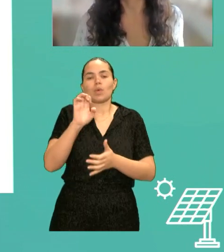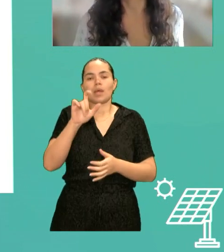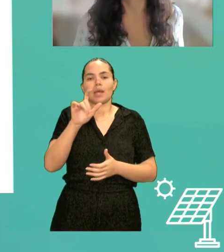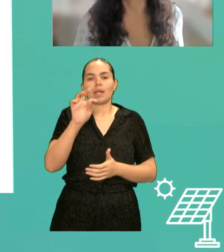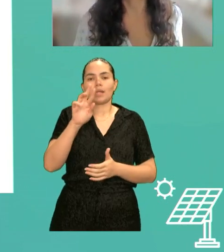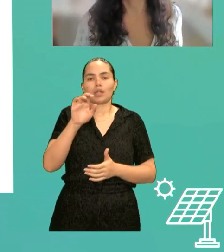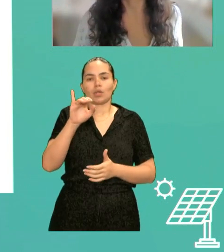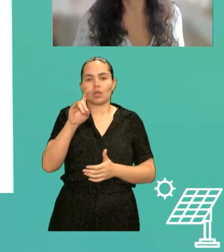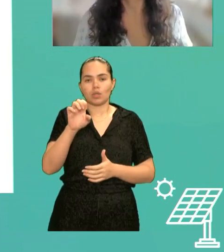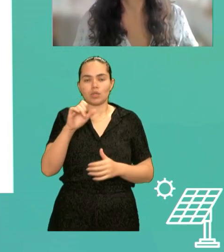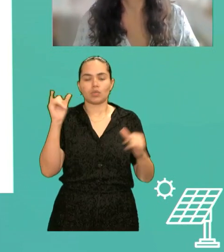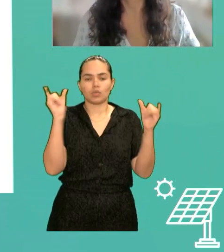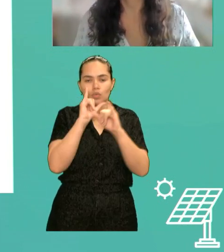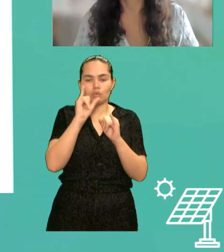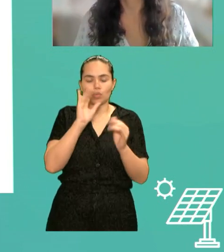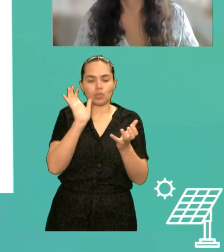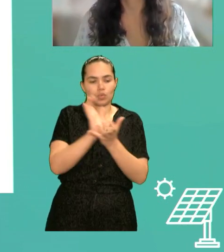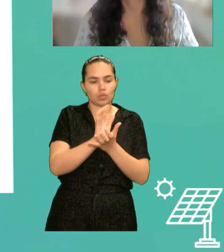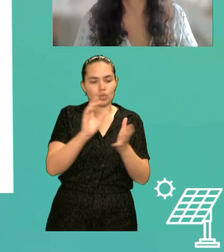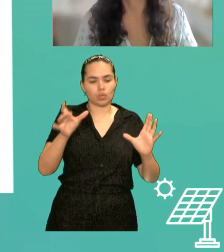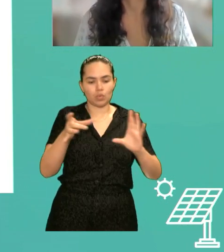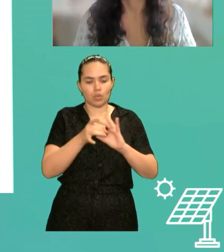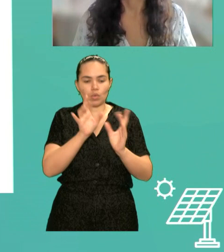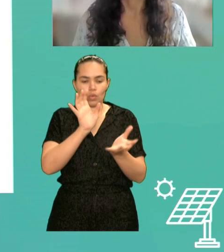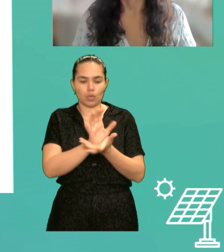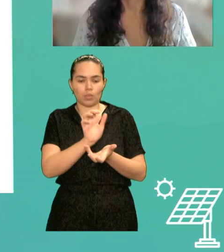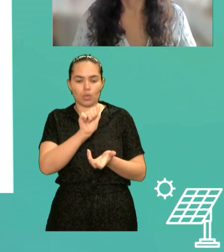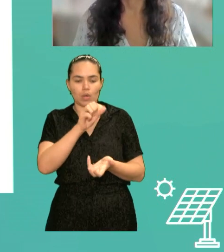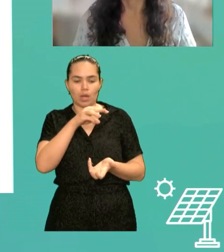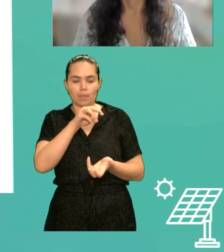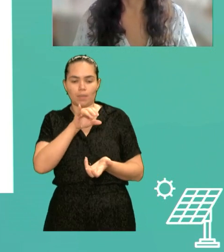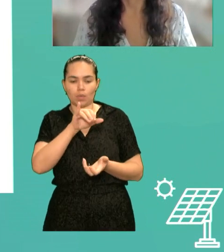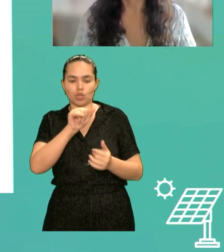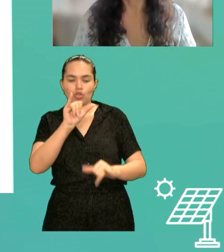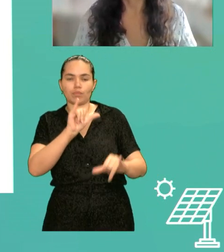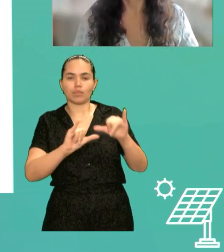ammonia synthesis is very important to add value to this chain,